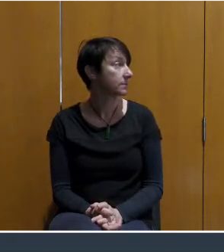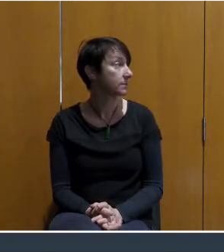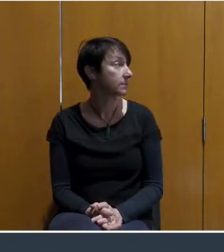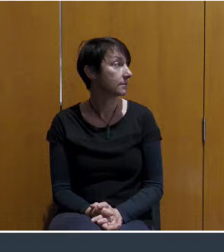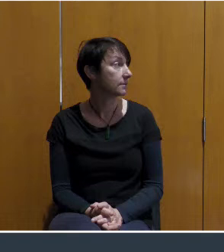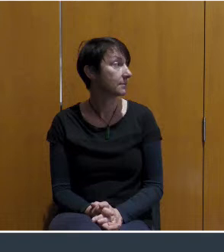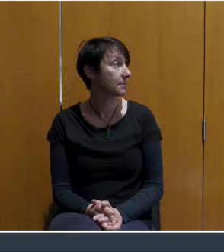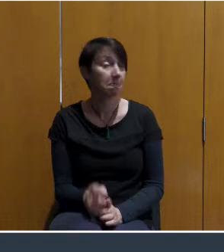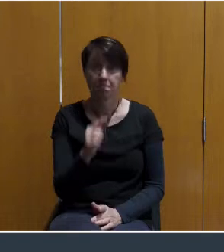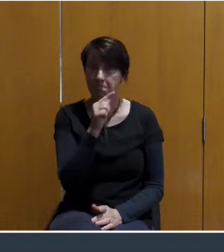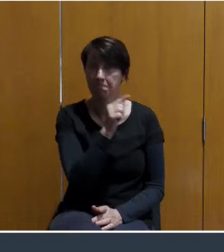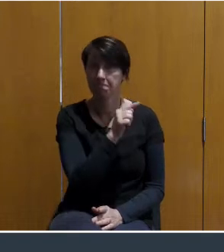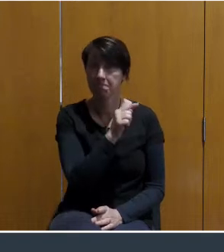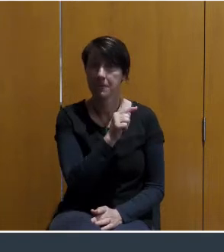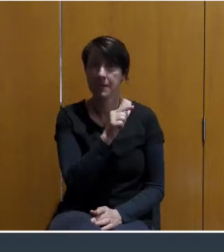It's a little dot on